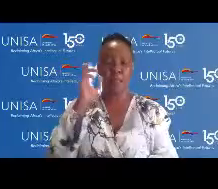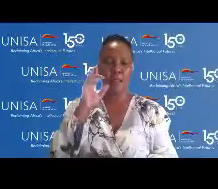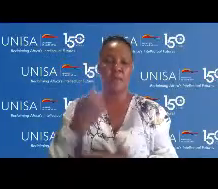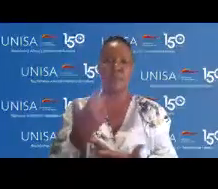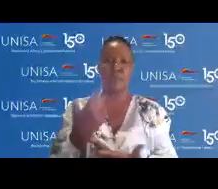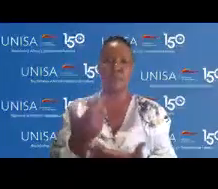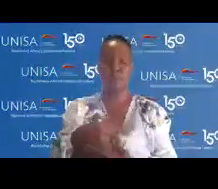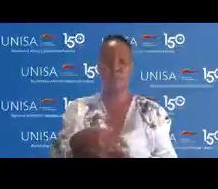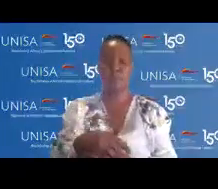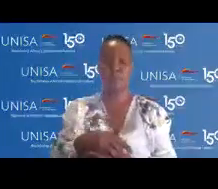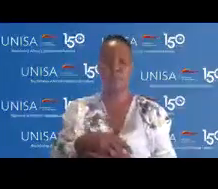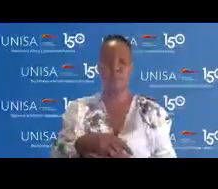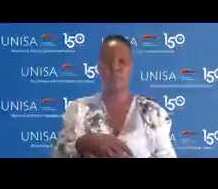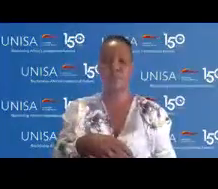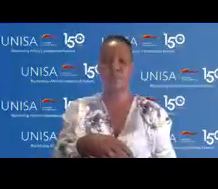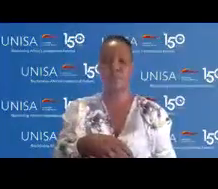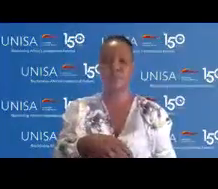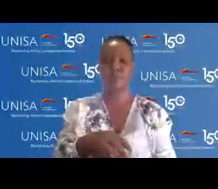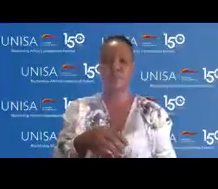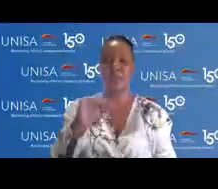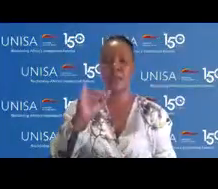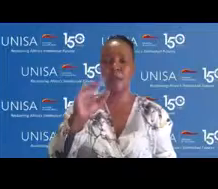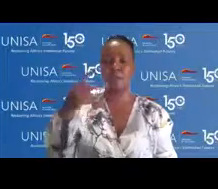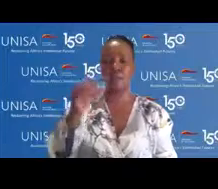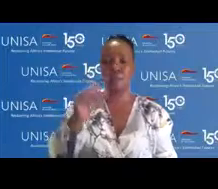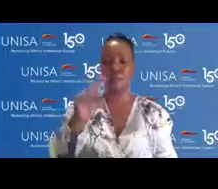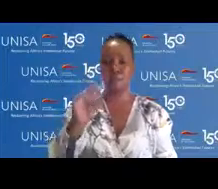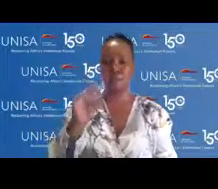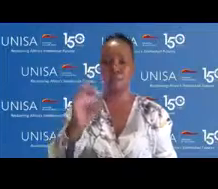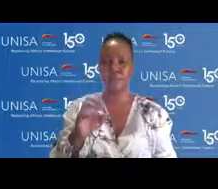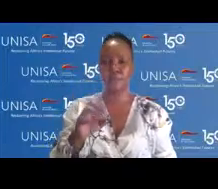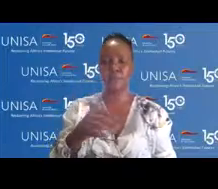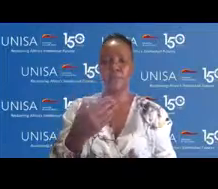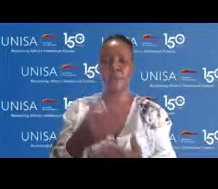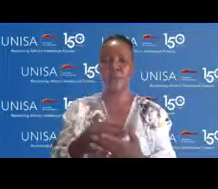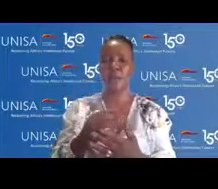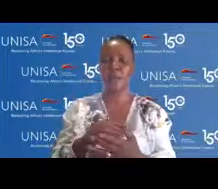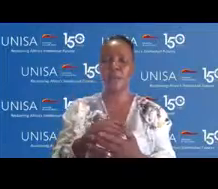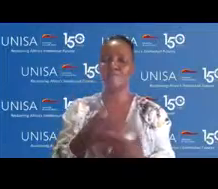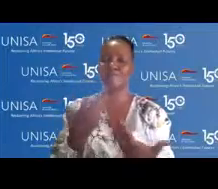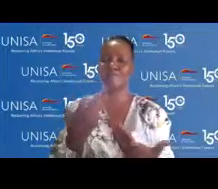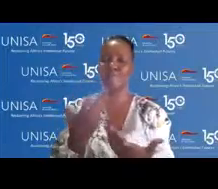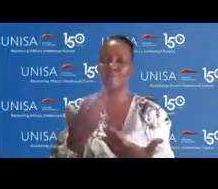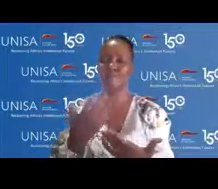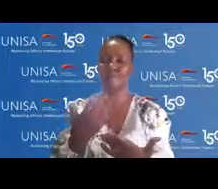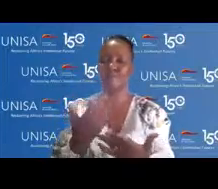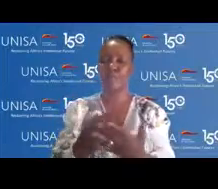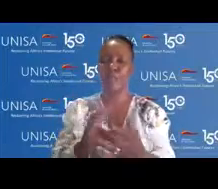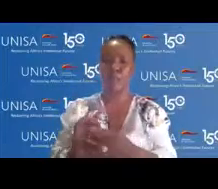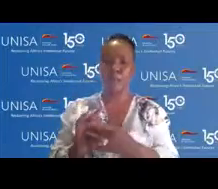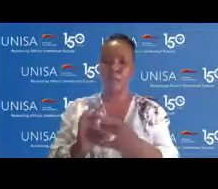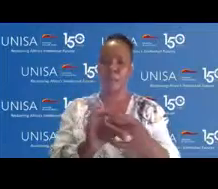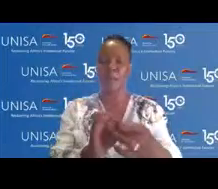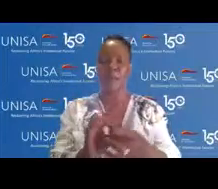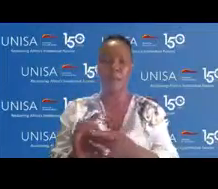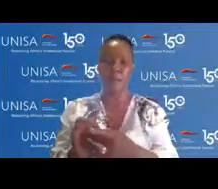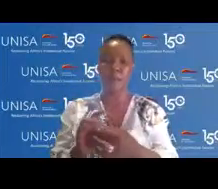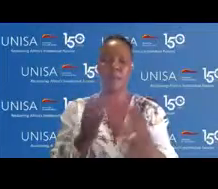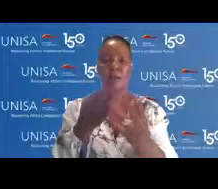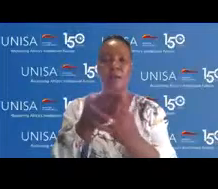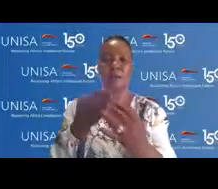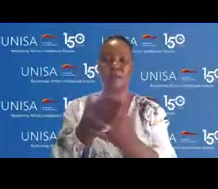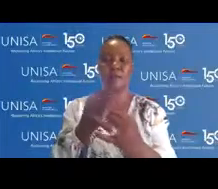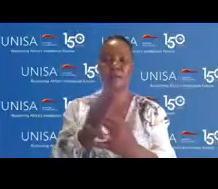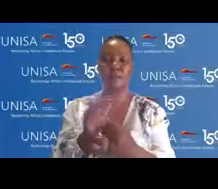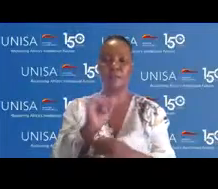users, you won't be able to connect your phone as David did and access the apps and files directly. But